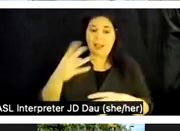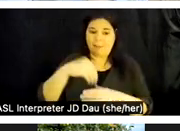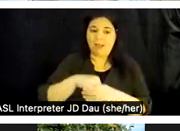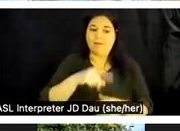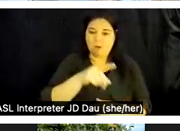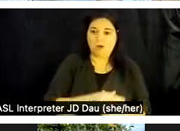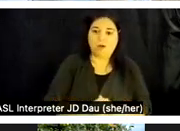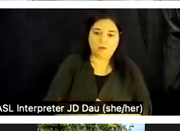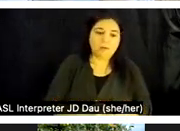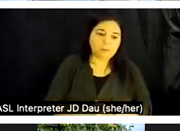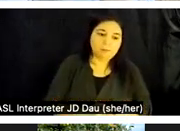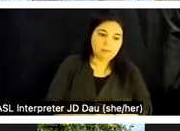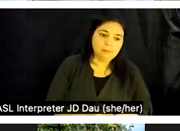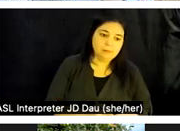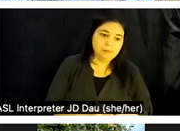And